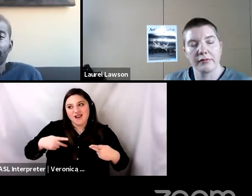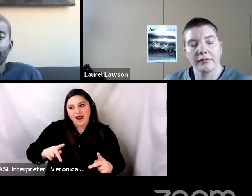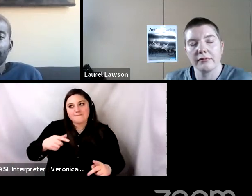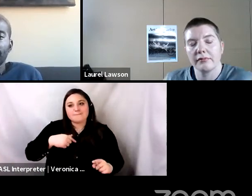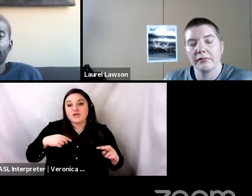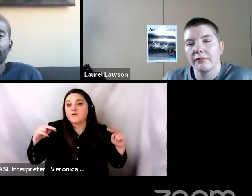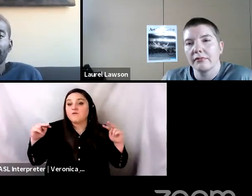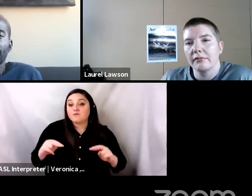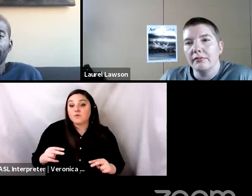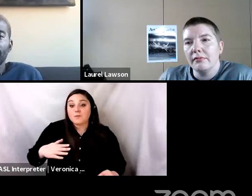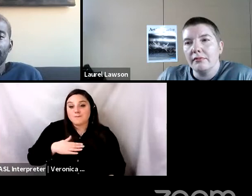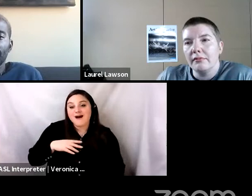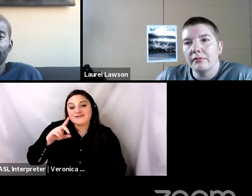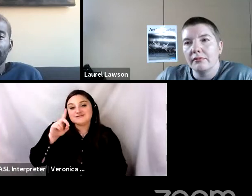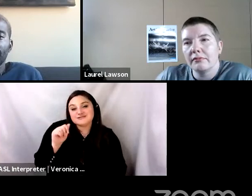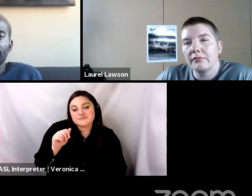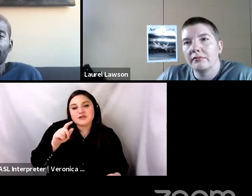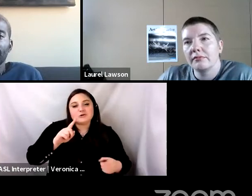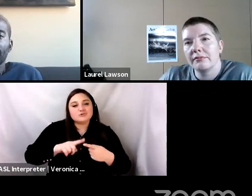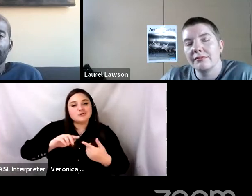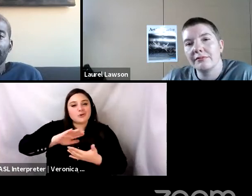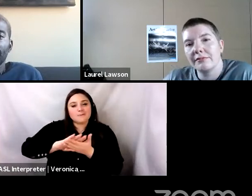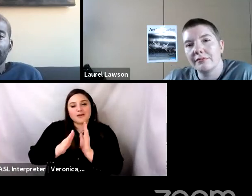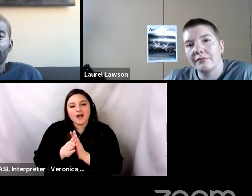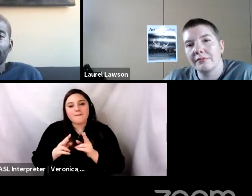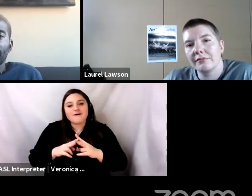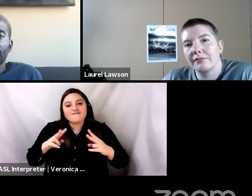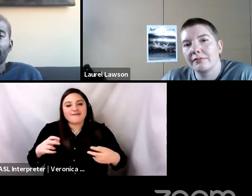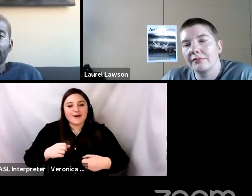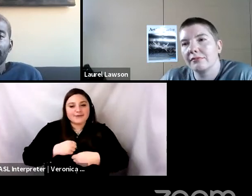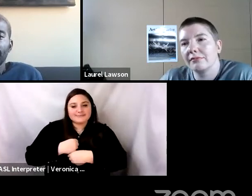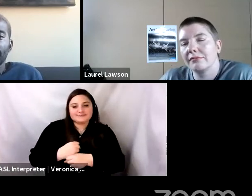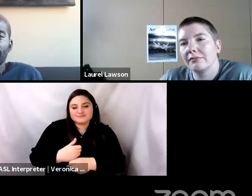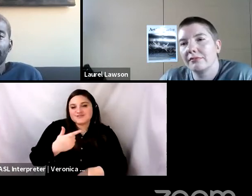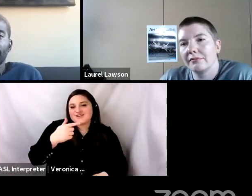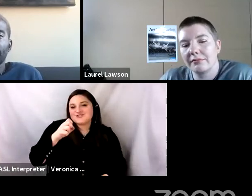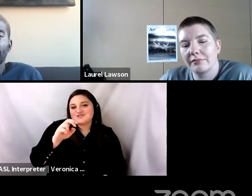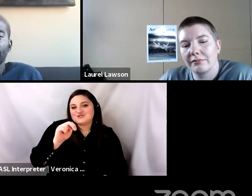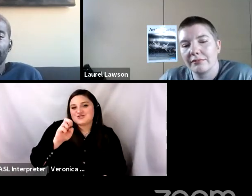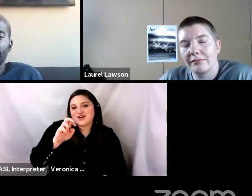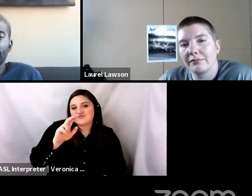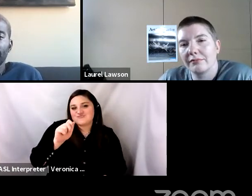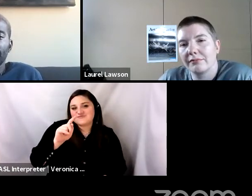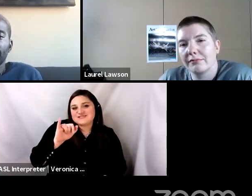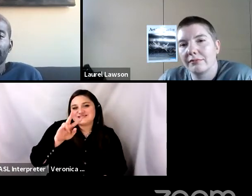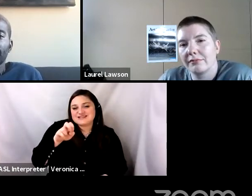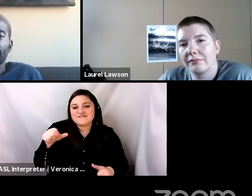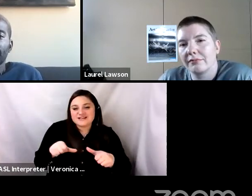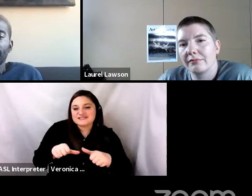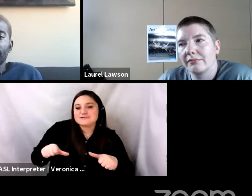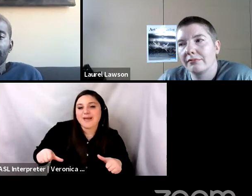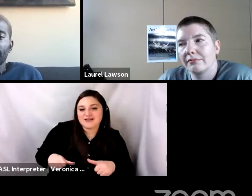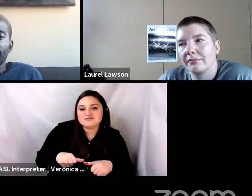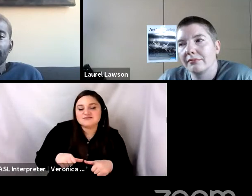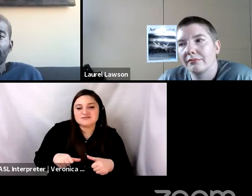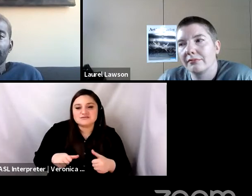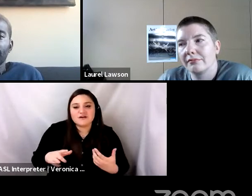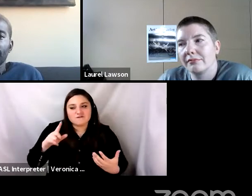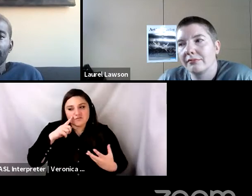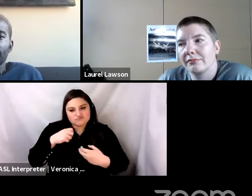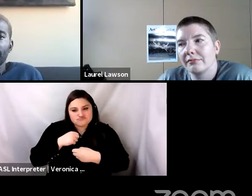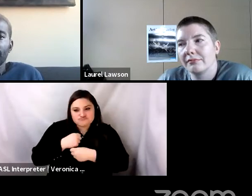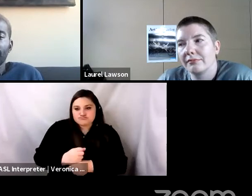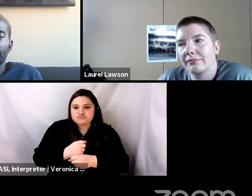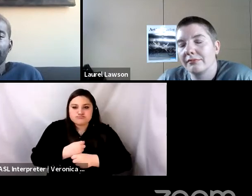And, you know, like we mentioned Alice Shepherd, but I also wanted to mention her again because I